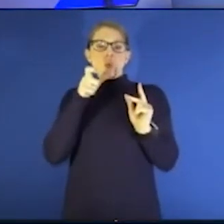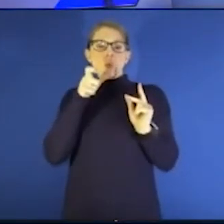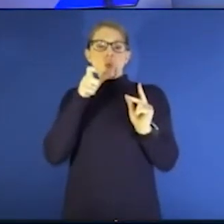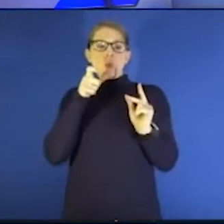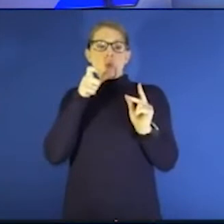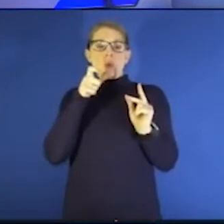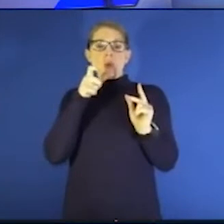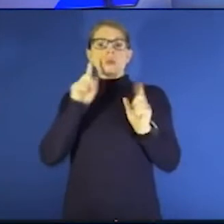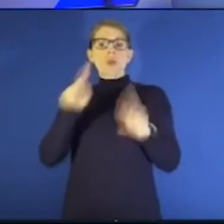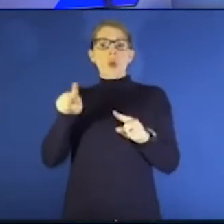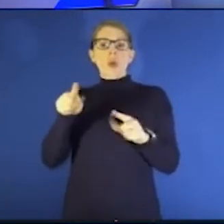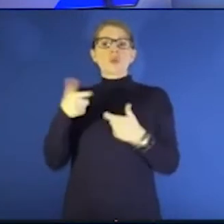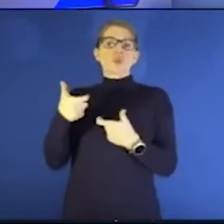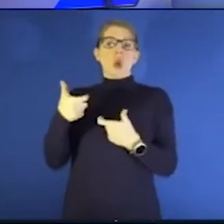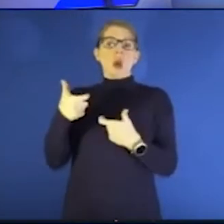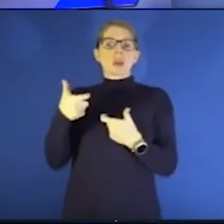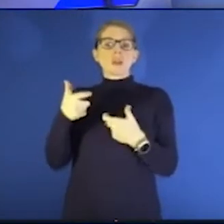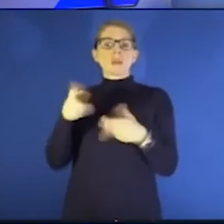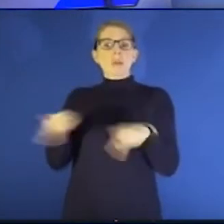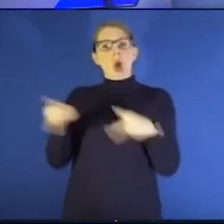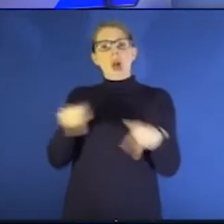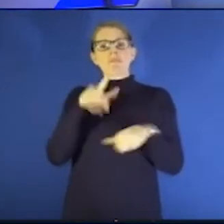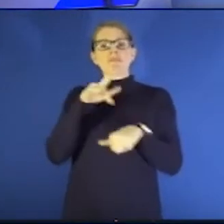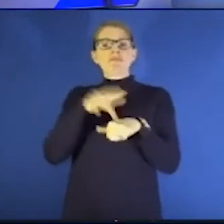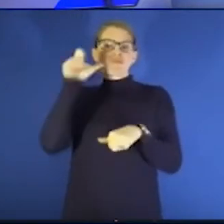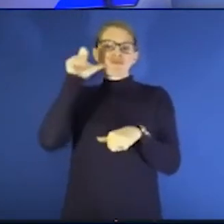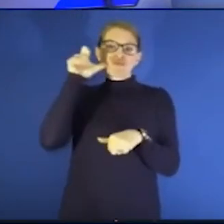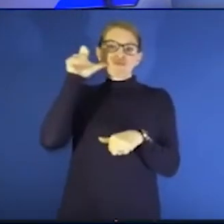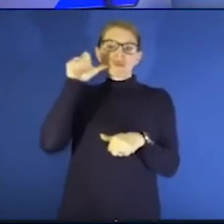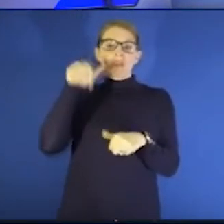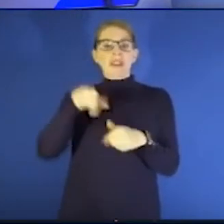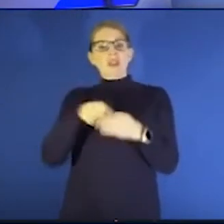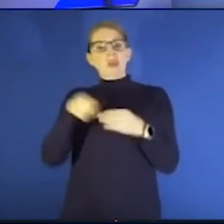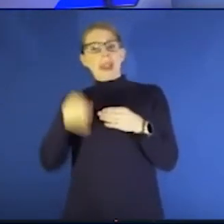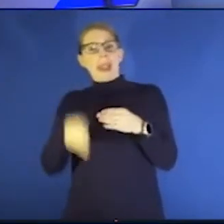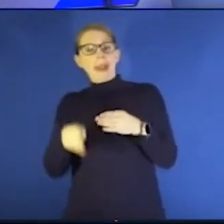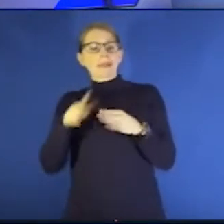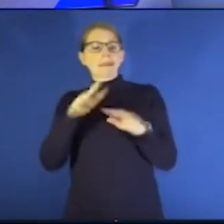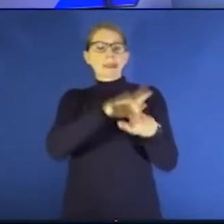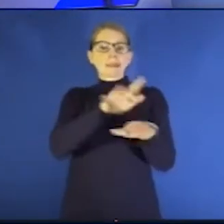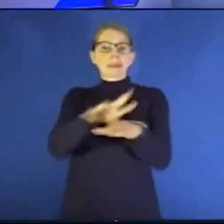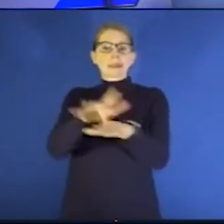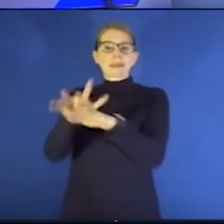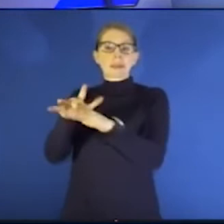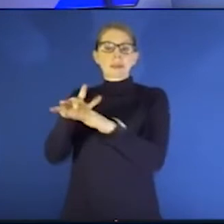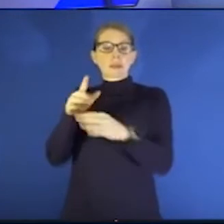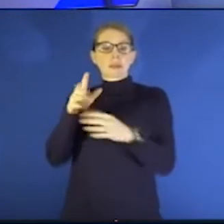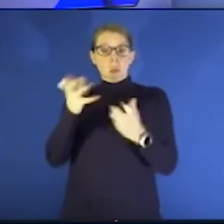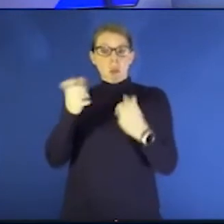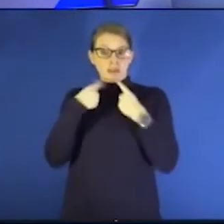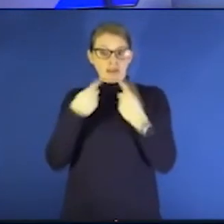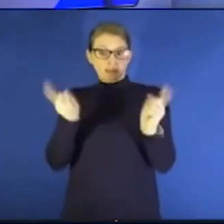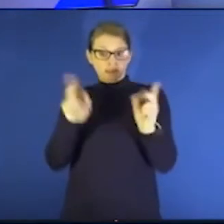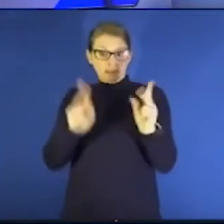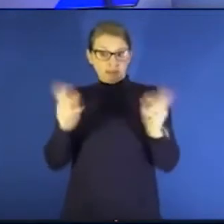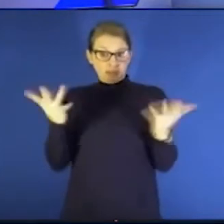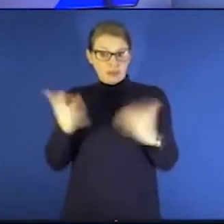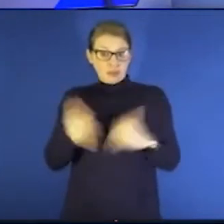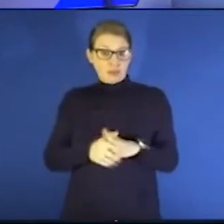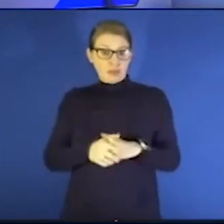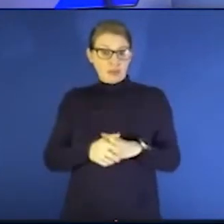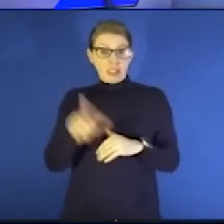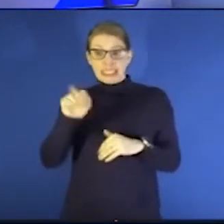parties, bars, places like that this weekend? What do you want to say to those folks, and do you have any tips